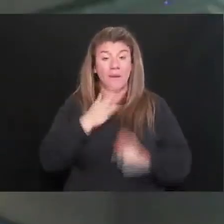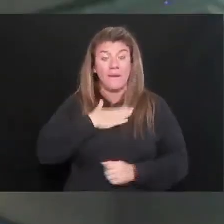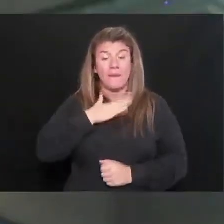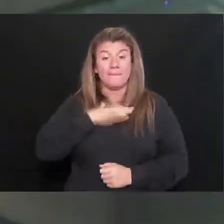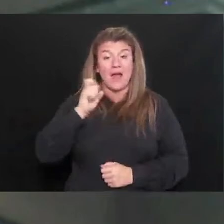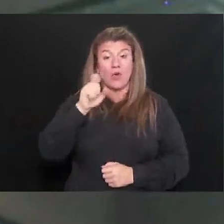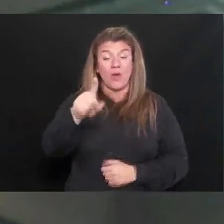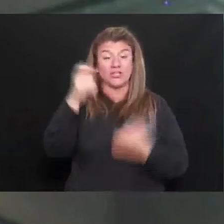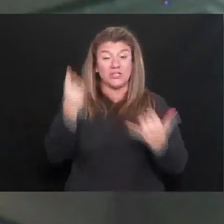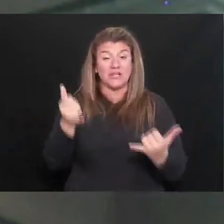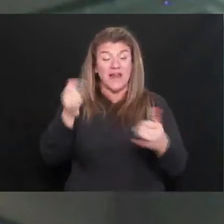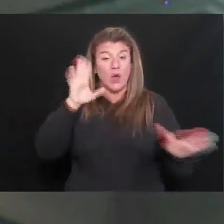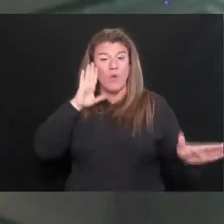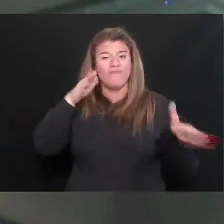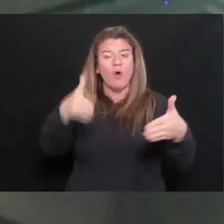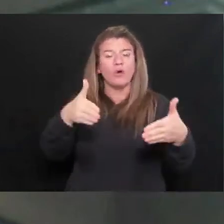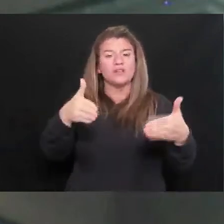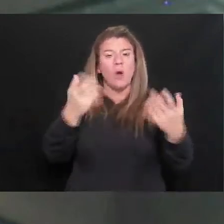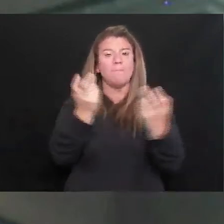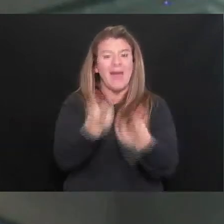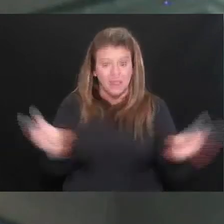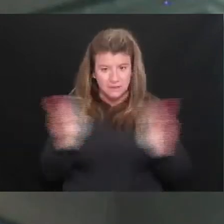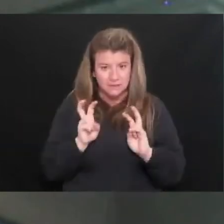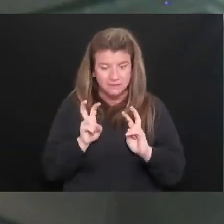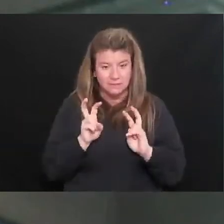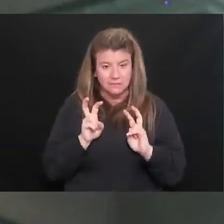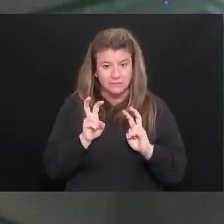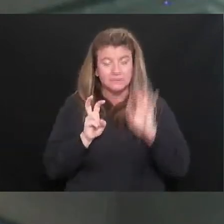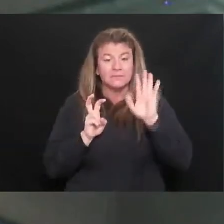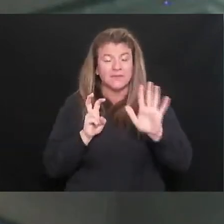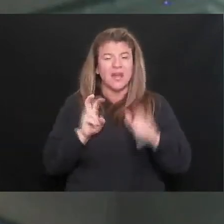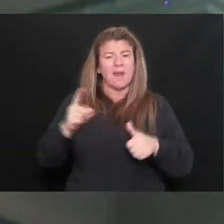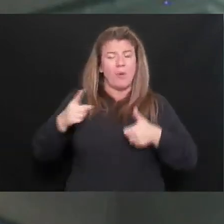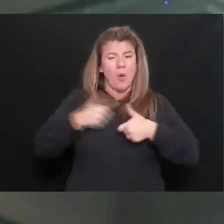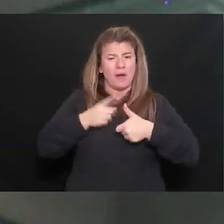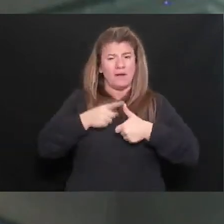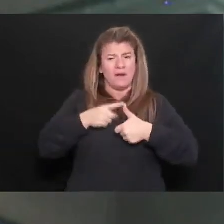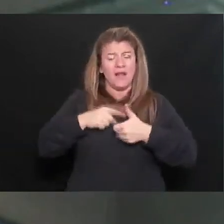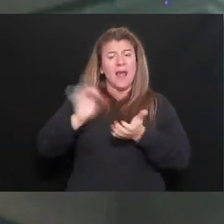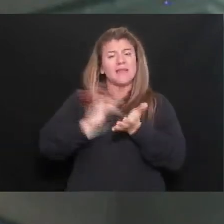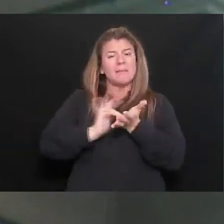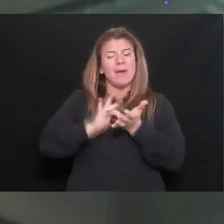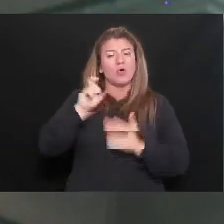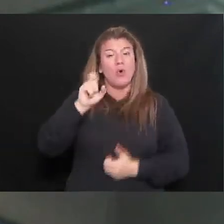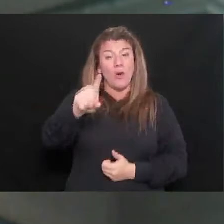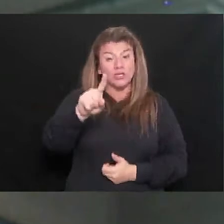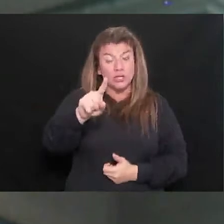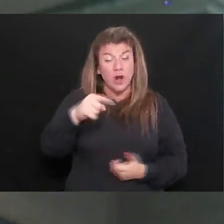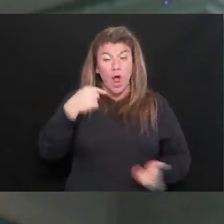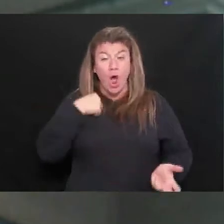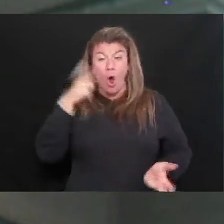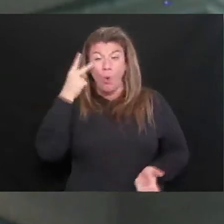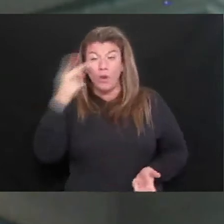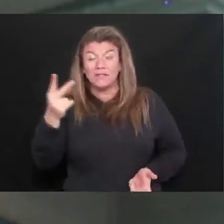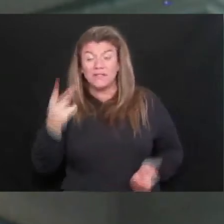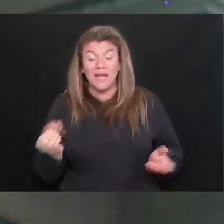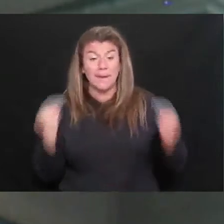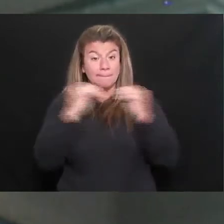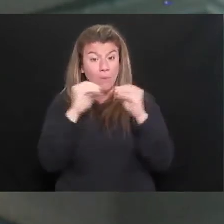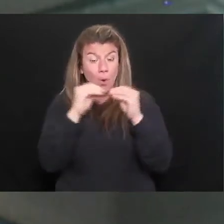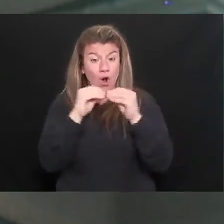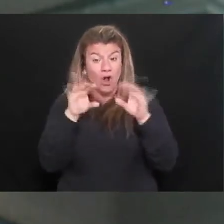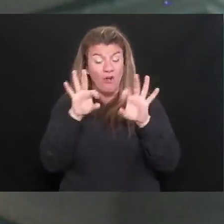will focus on families. Number one would be a medical question. Are we seeing more